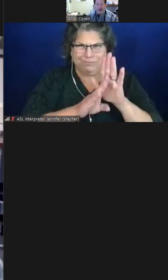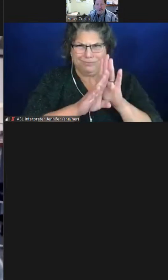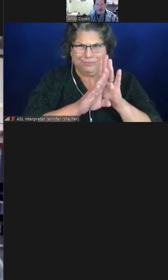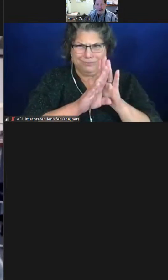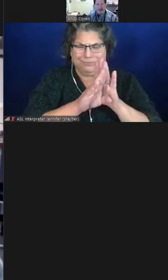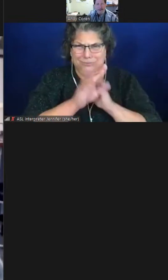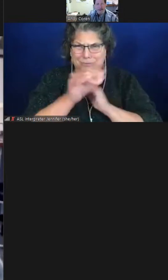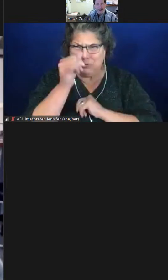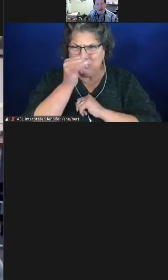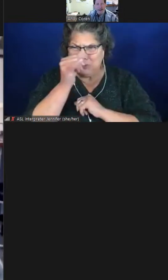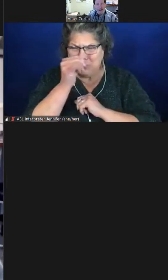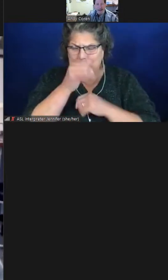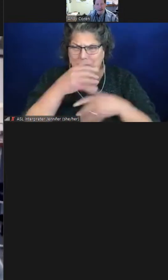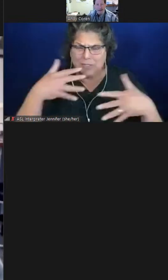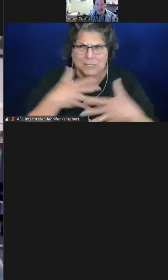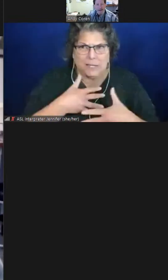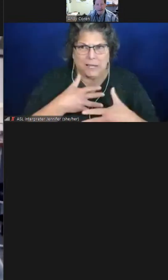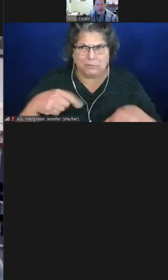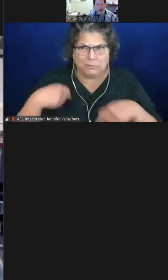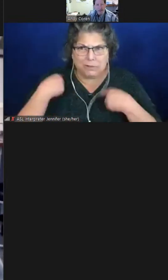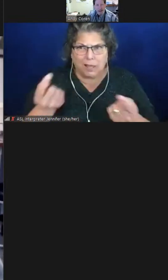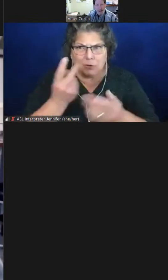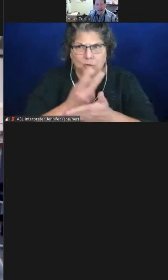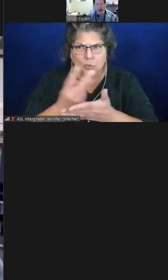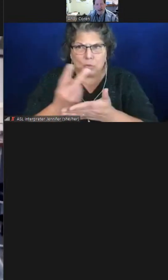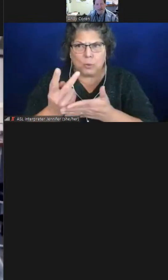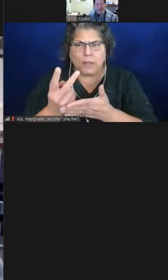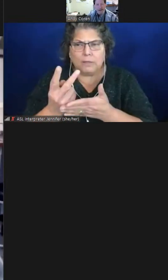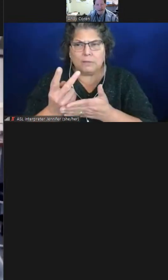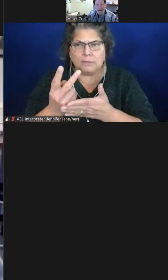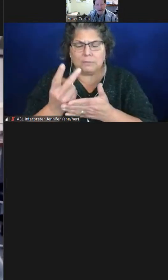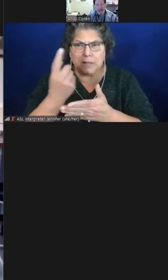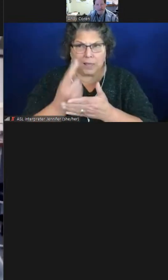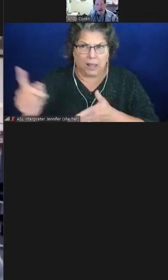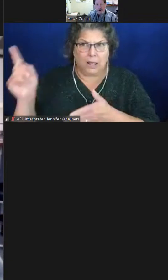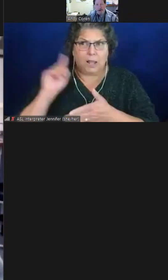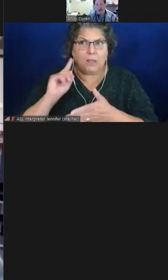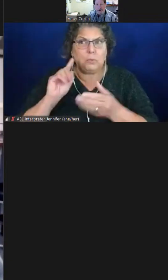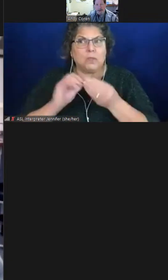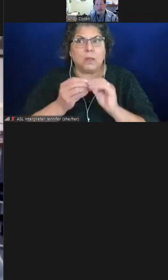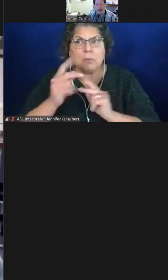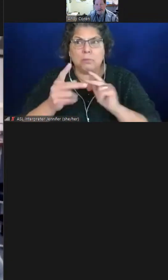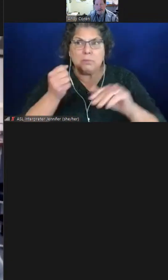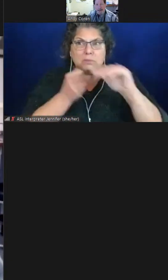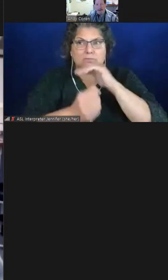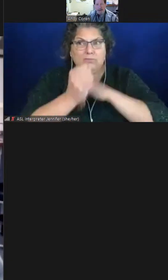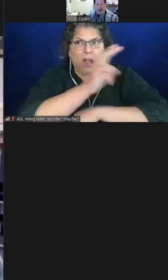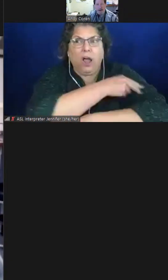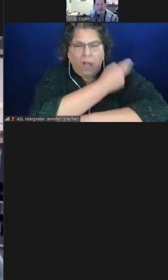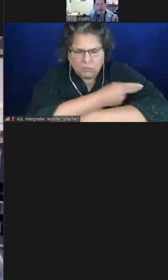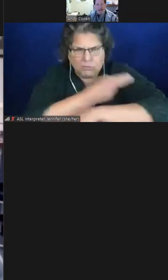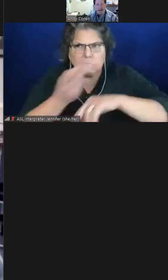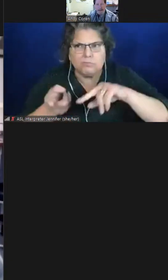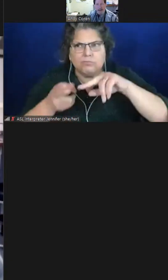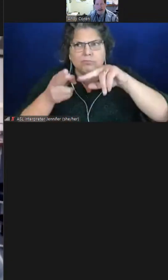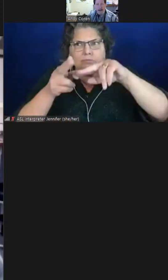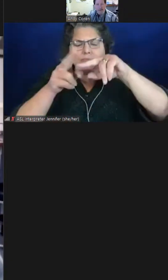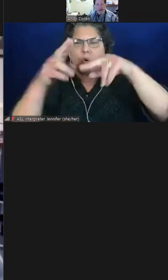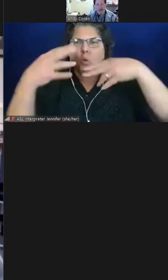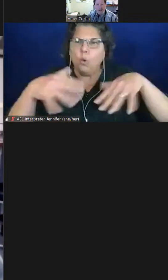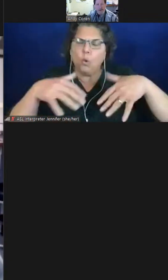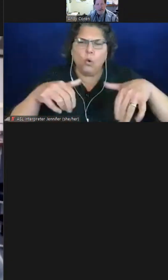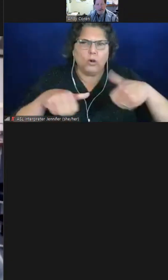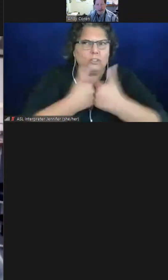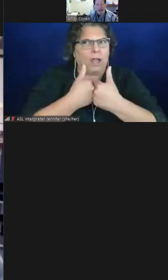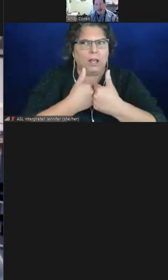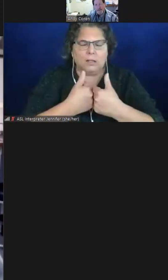the last 2 weeks. The last week, hospitalizations have also accelerated, challenging our capacity. And